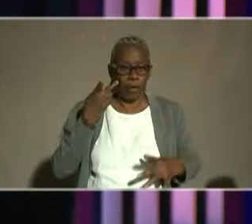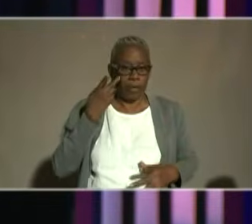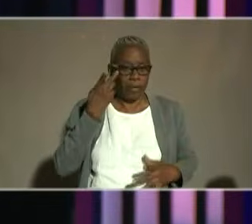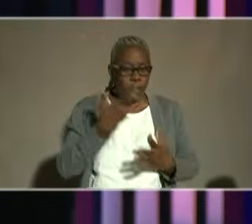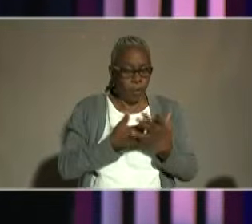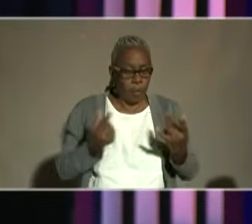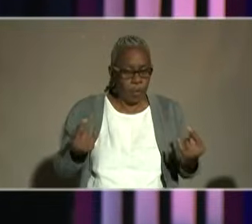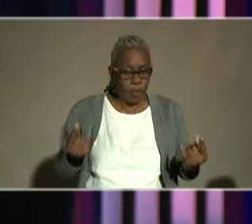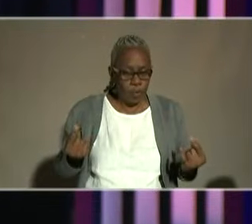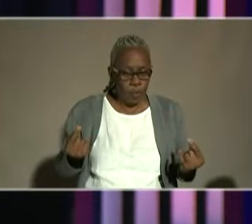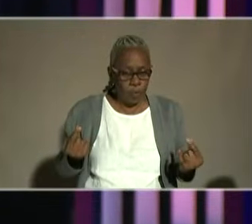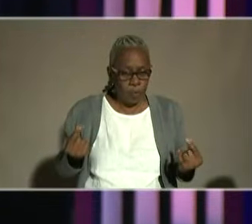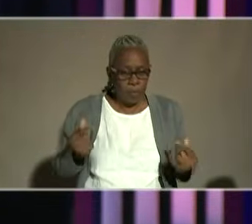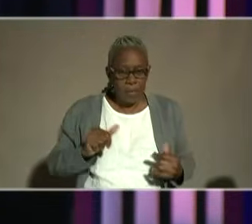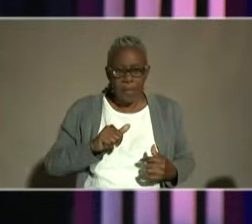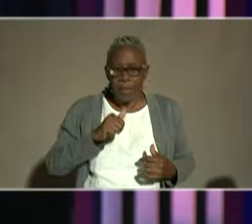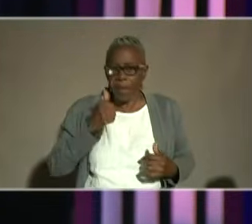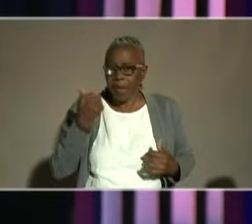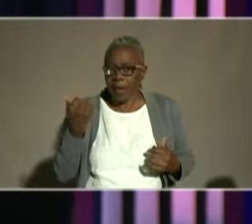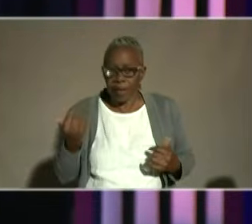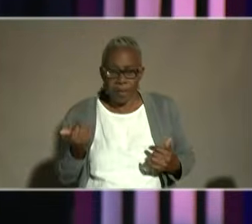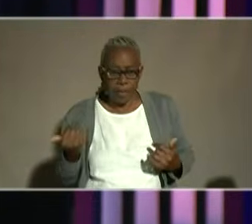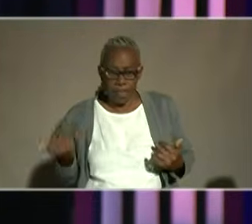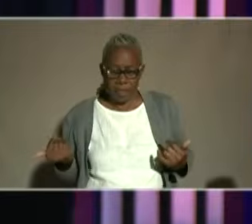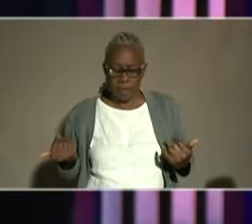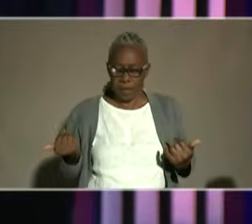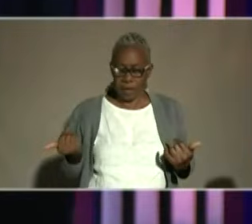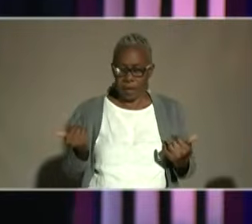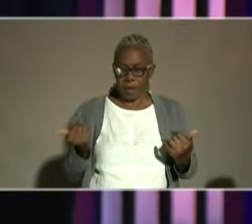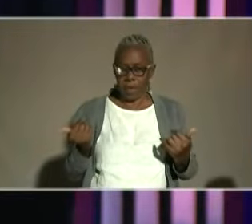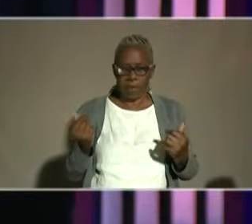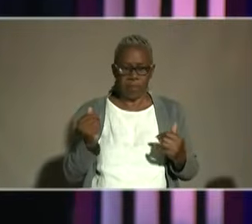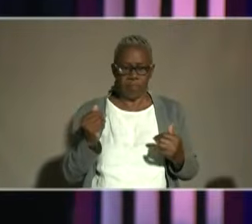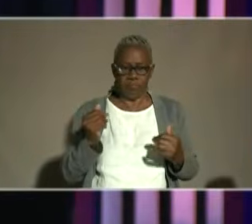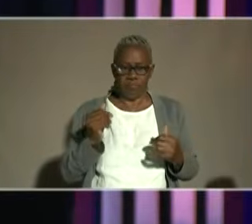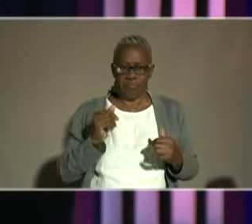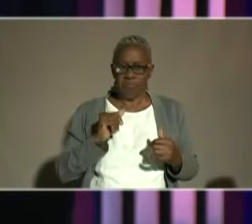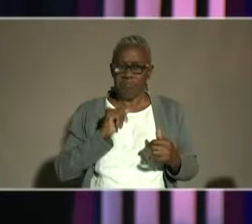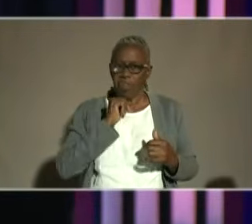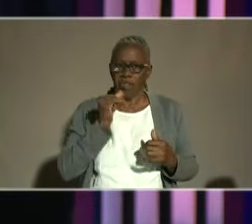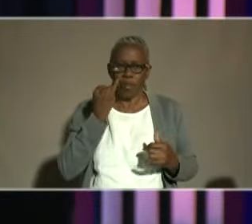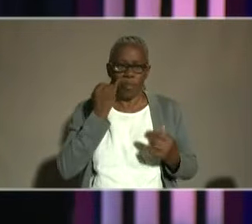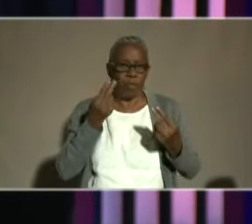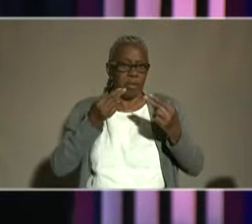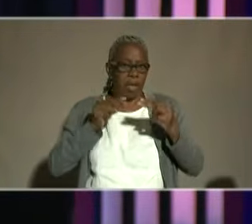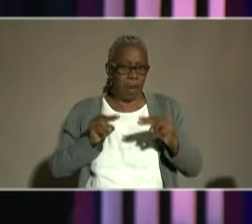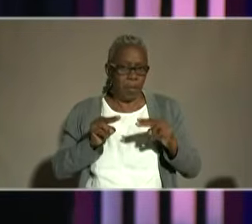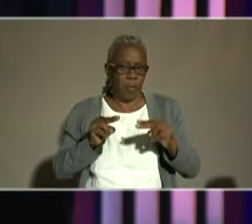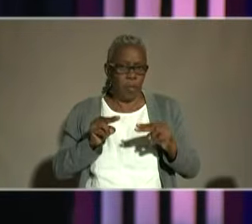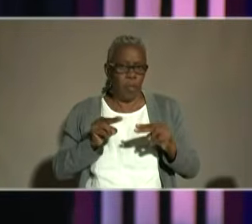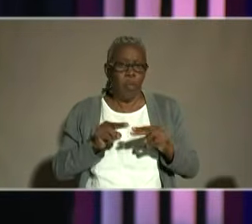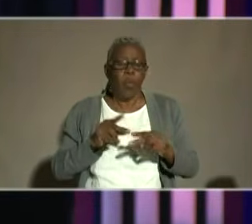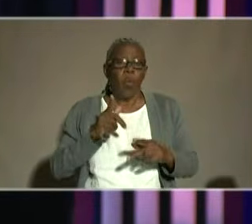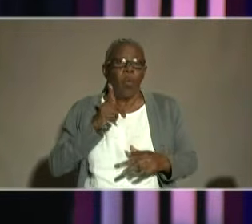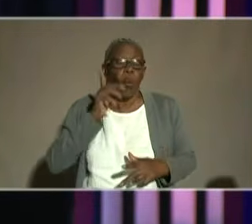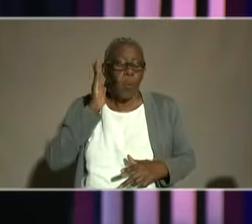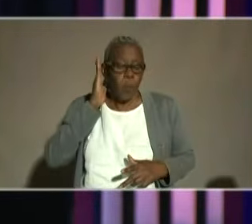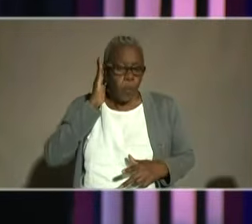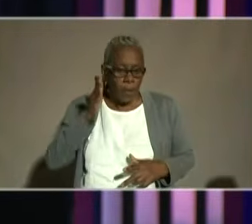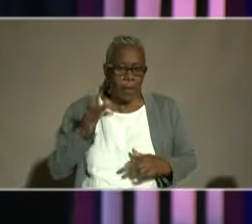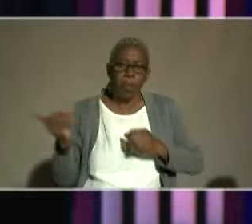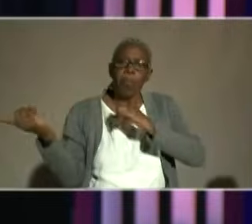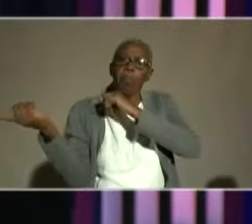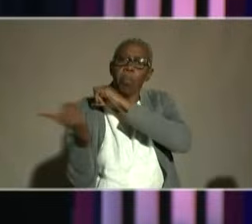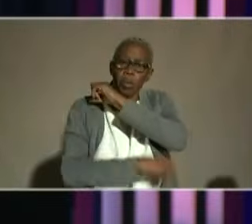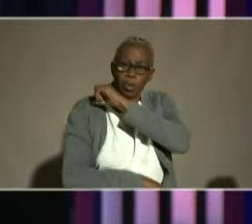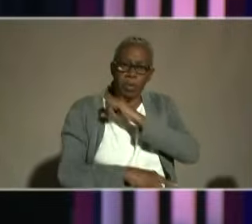trust will be met with the full force of the law with no protection from me. And that is a huge difference between the government I